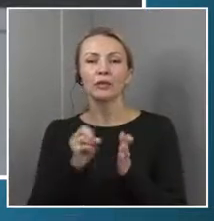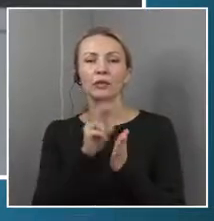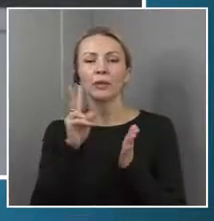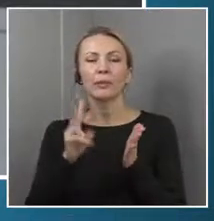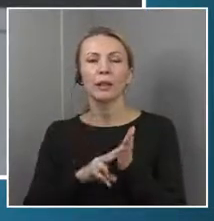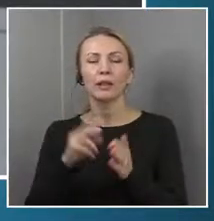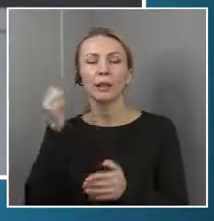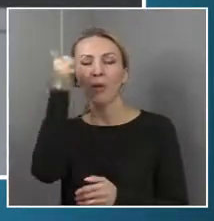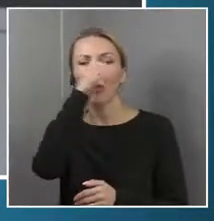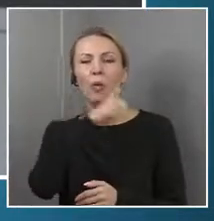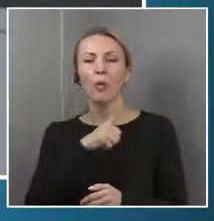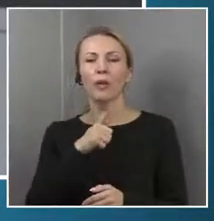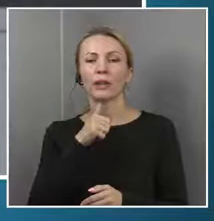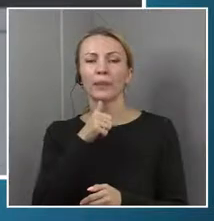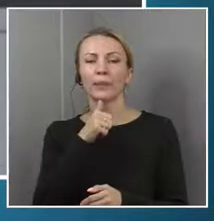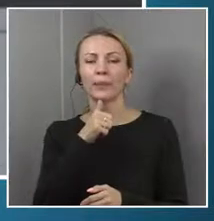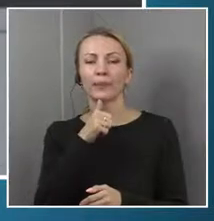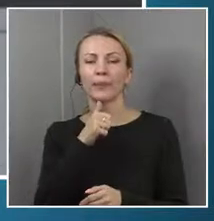of a James Bond apartment.